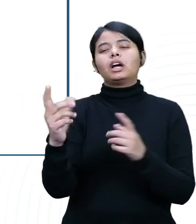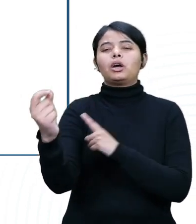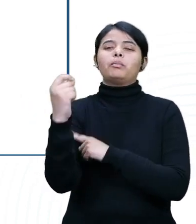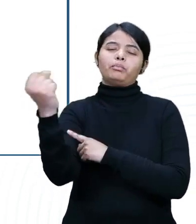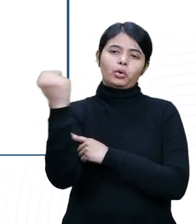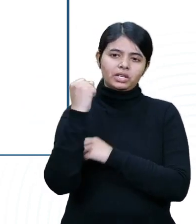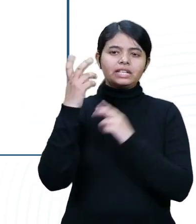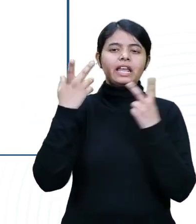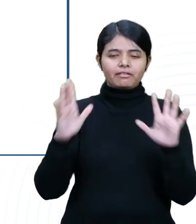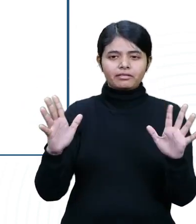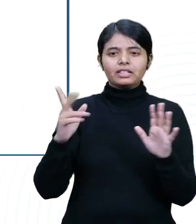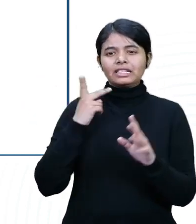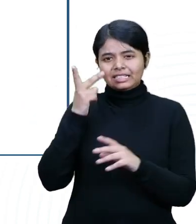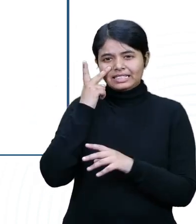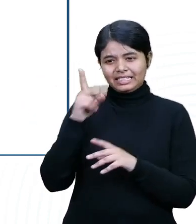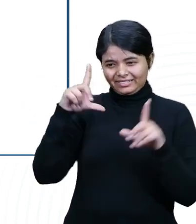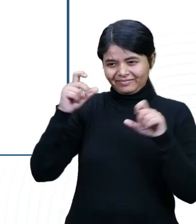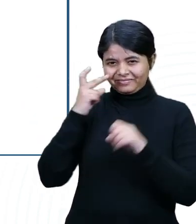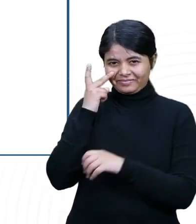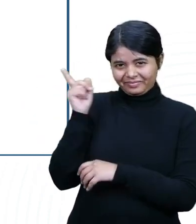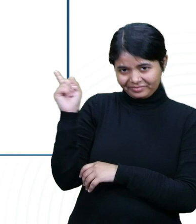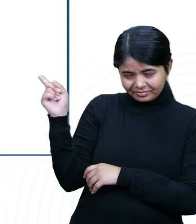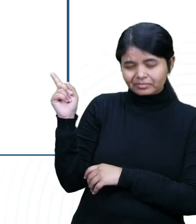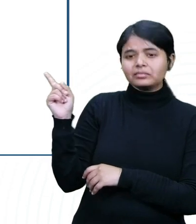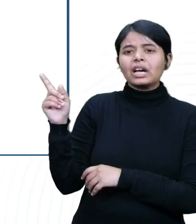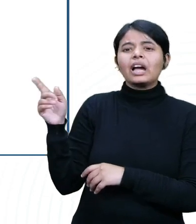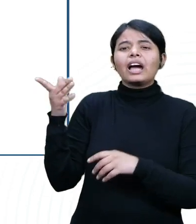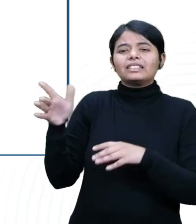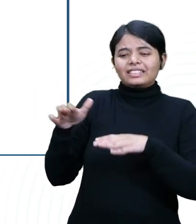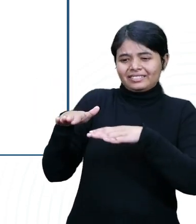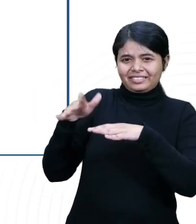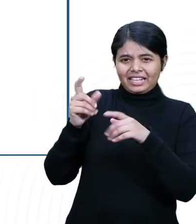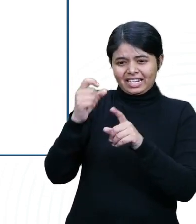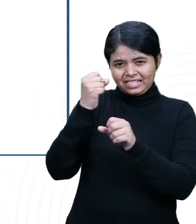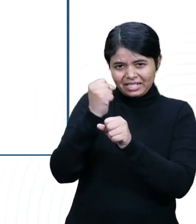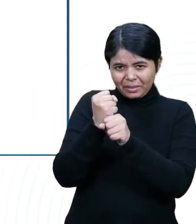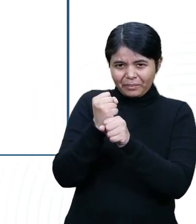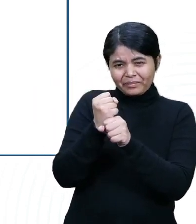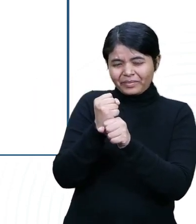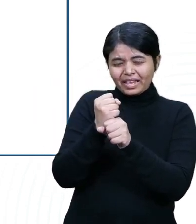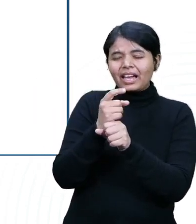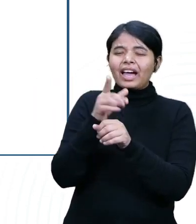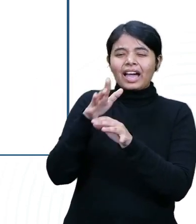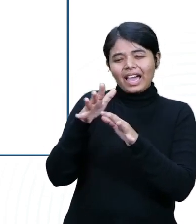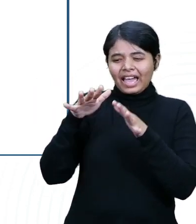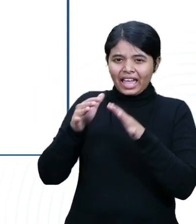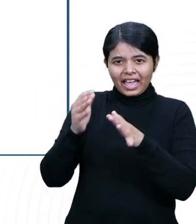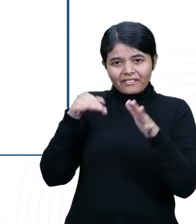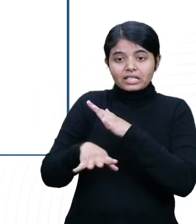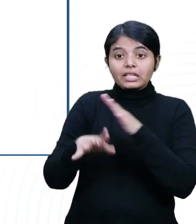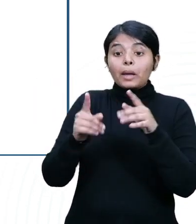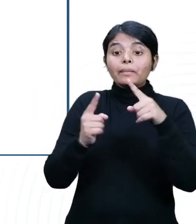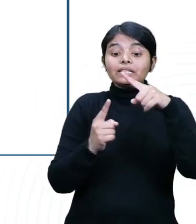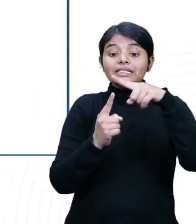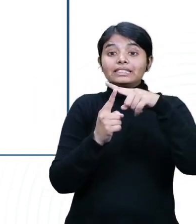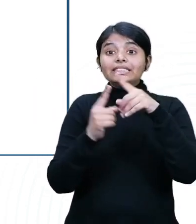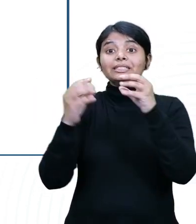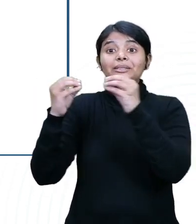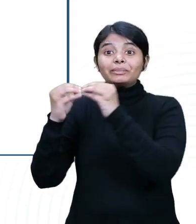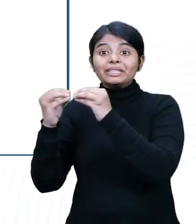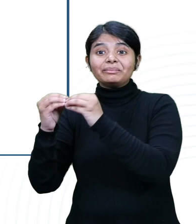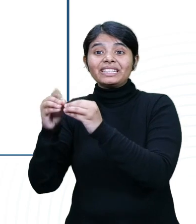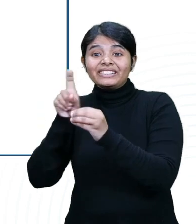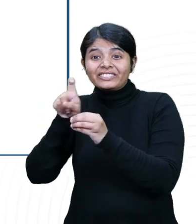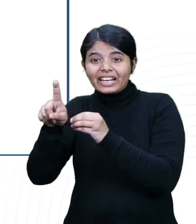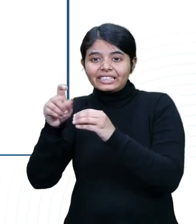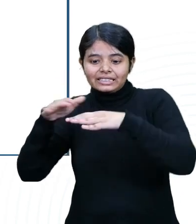the electrospray mass spec. Third would be to study the GPI anchor precursors, the precursors that are